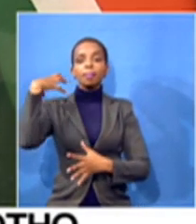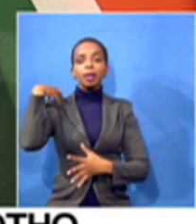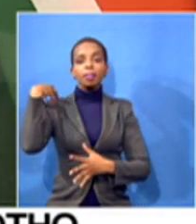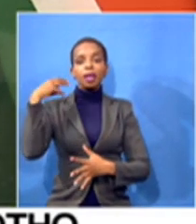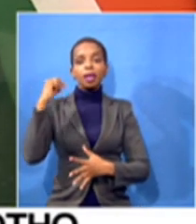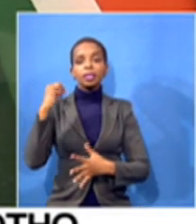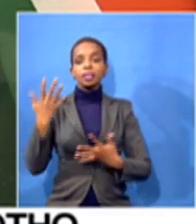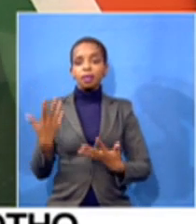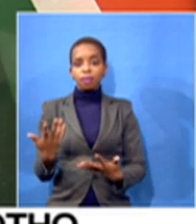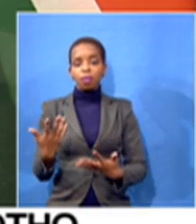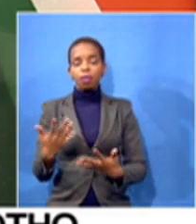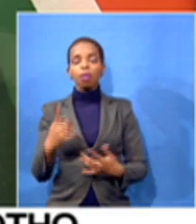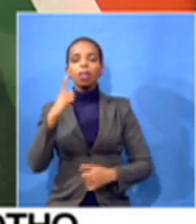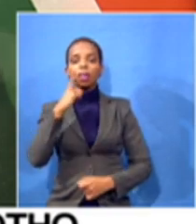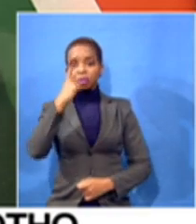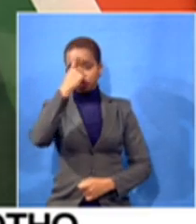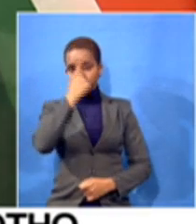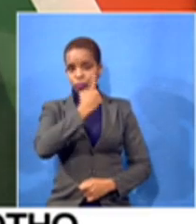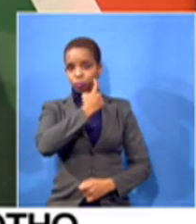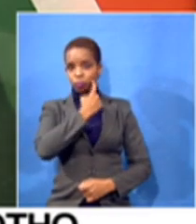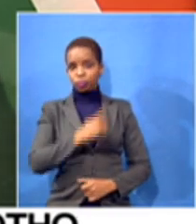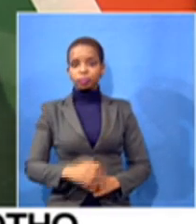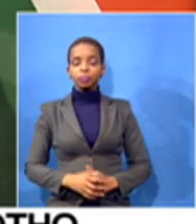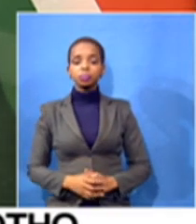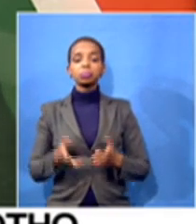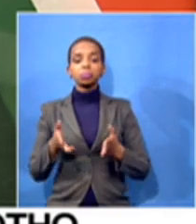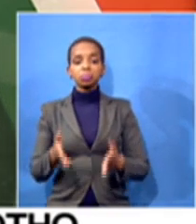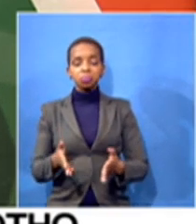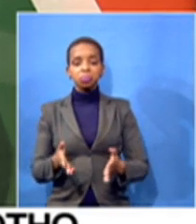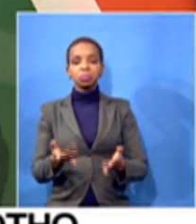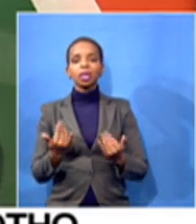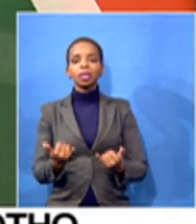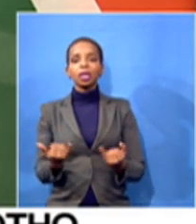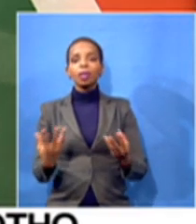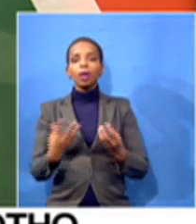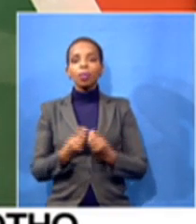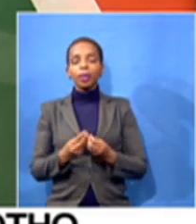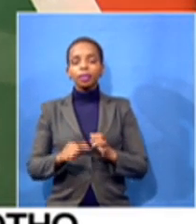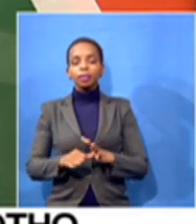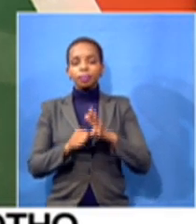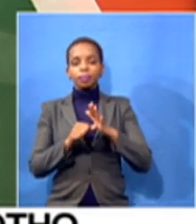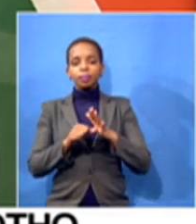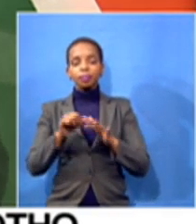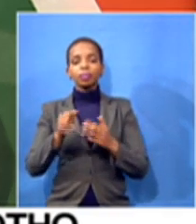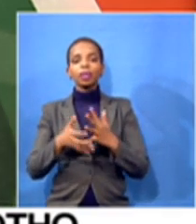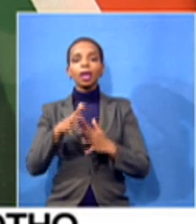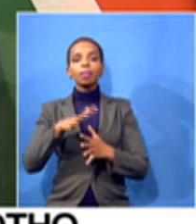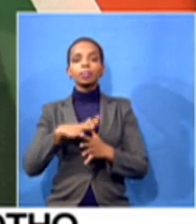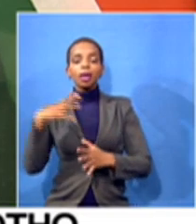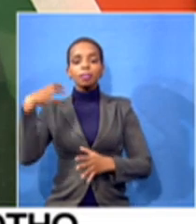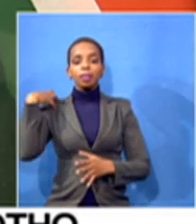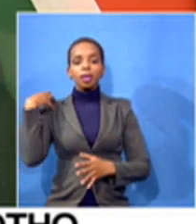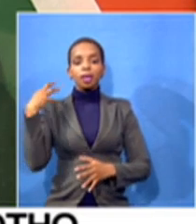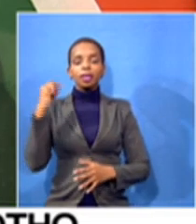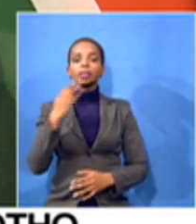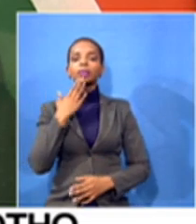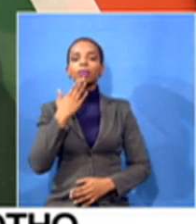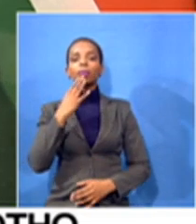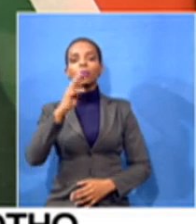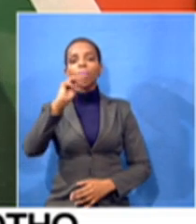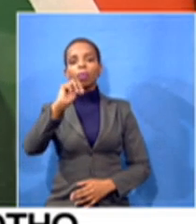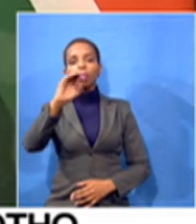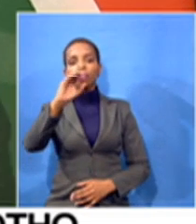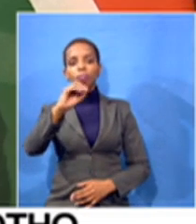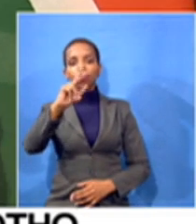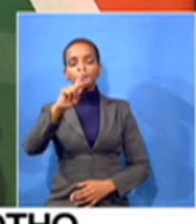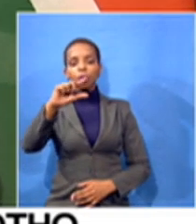delegation, but more importantly with the Deputy Prime Minister, Ndlopfu, Moeketsi.